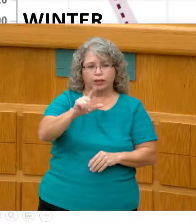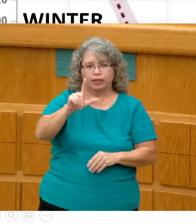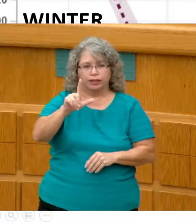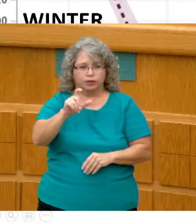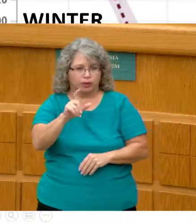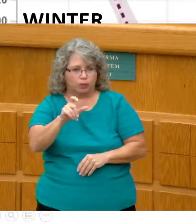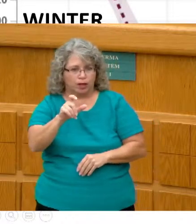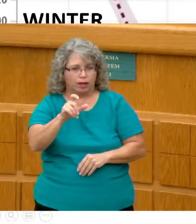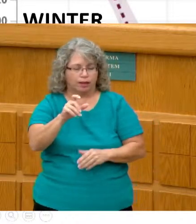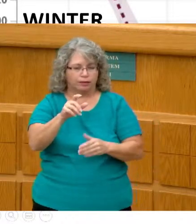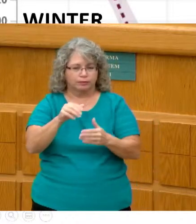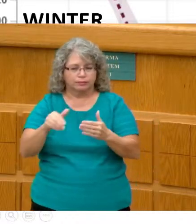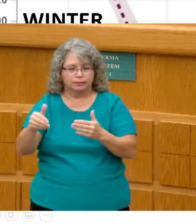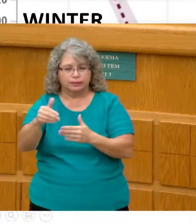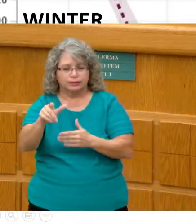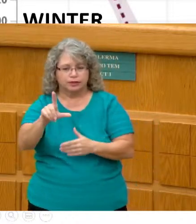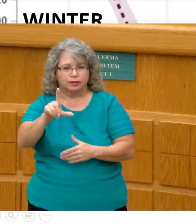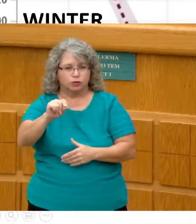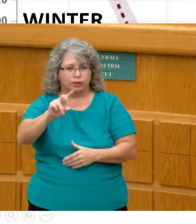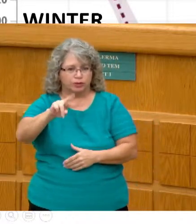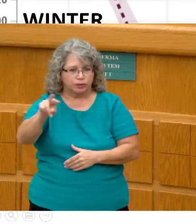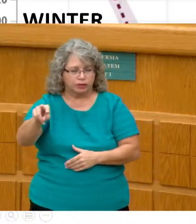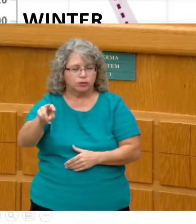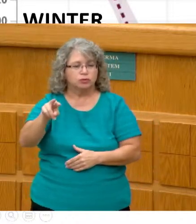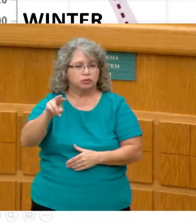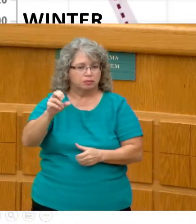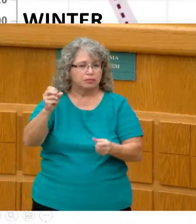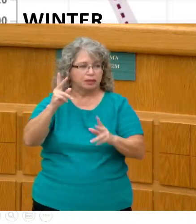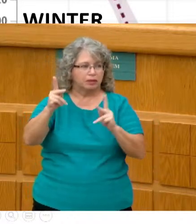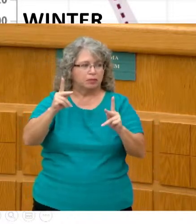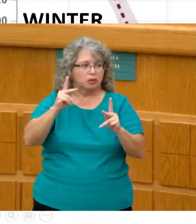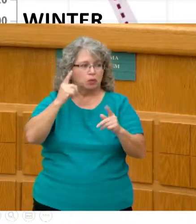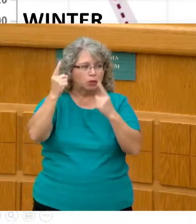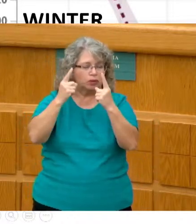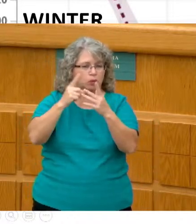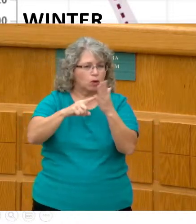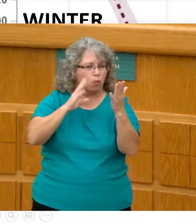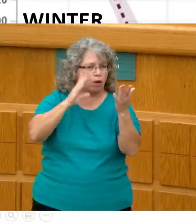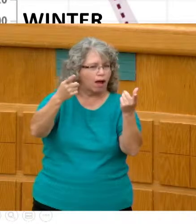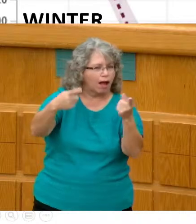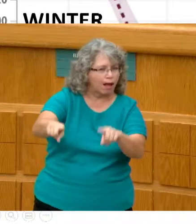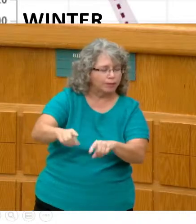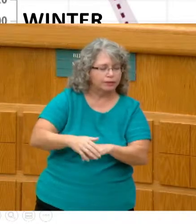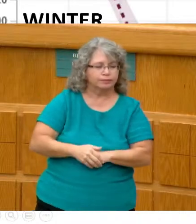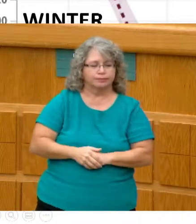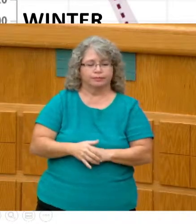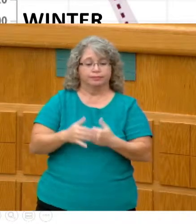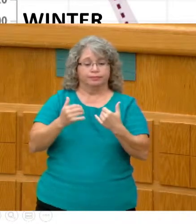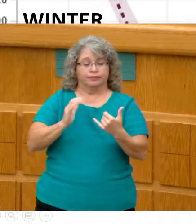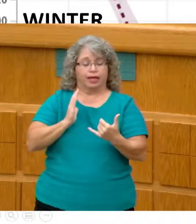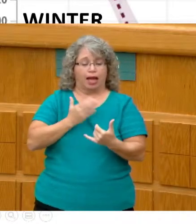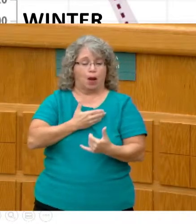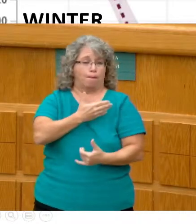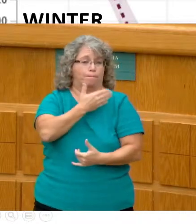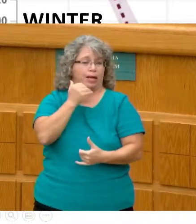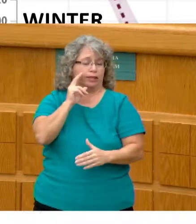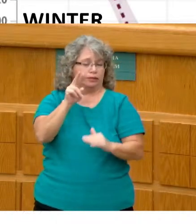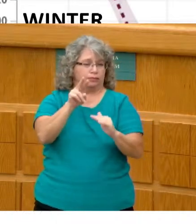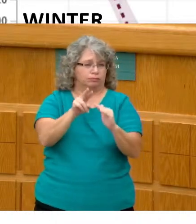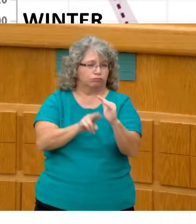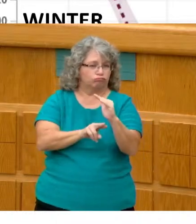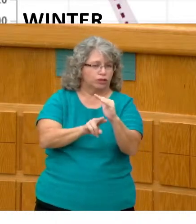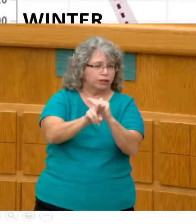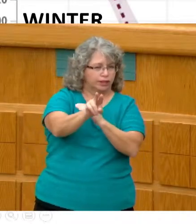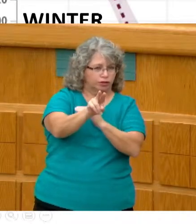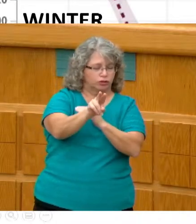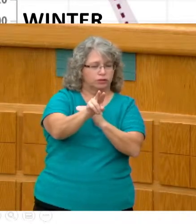I know everybody's wondering what's going to happen. So right now, our best projection, and this is from the IHME model run by the